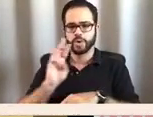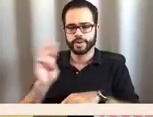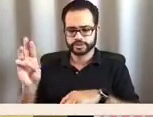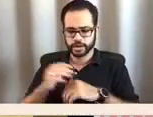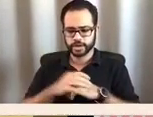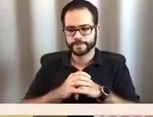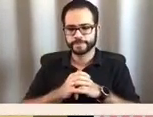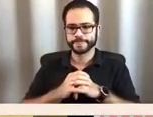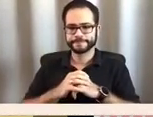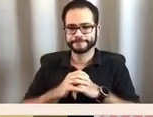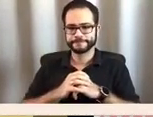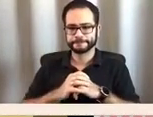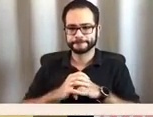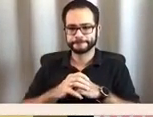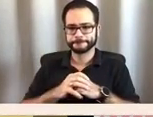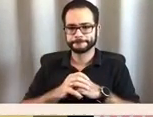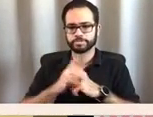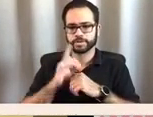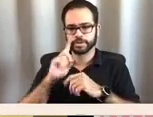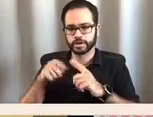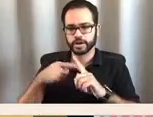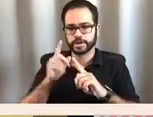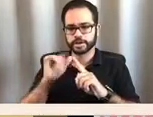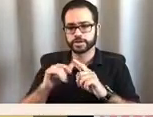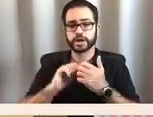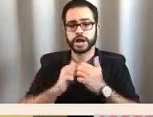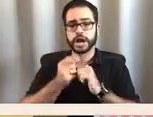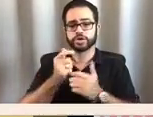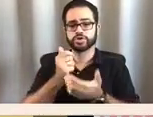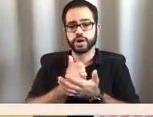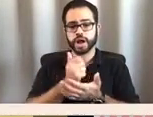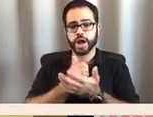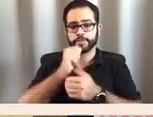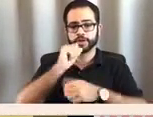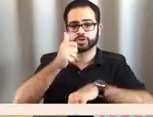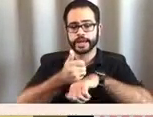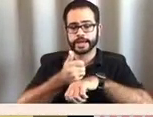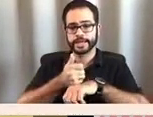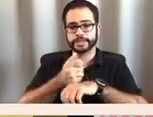we think about it. So how do you help create the demand?